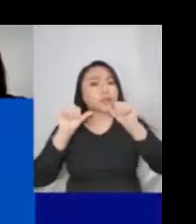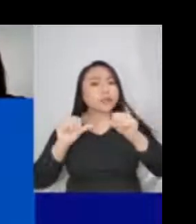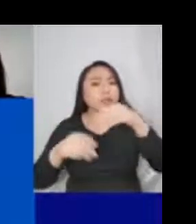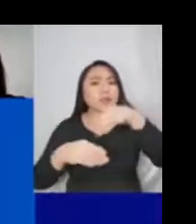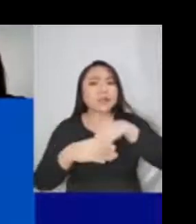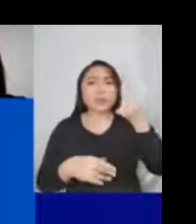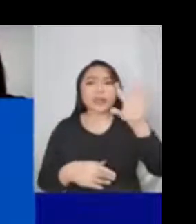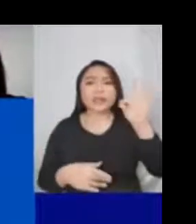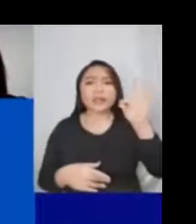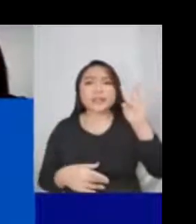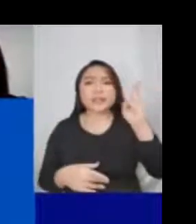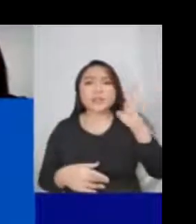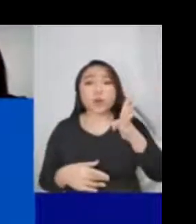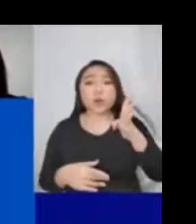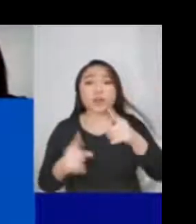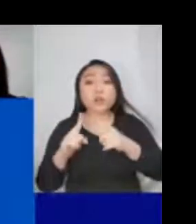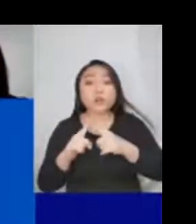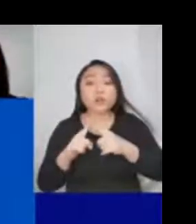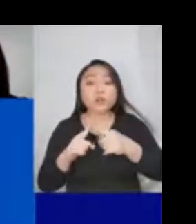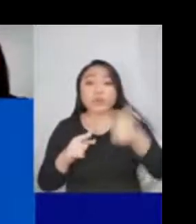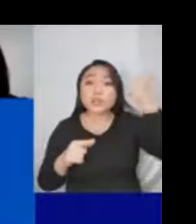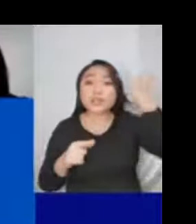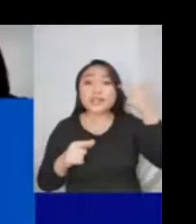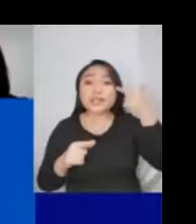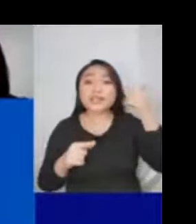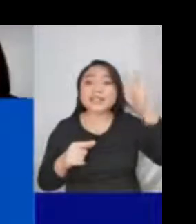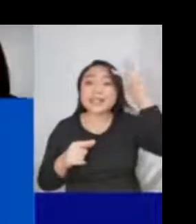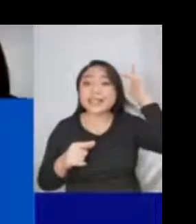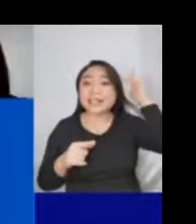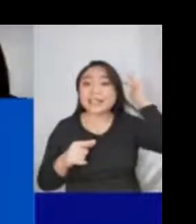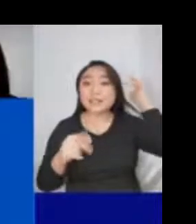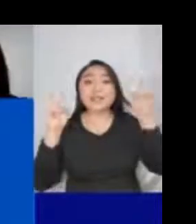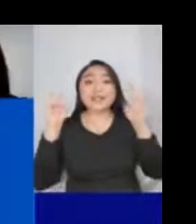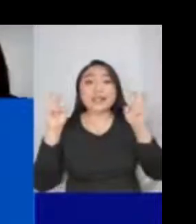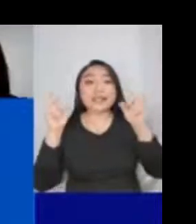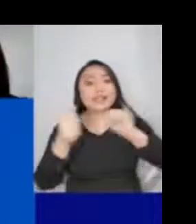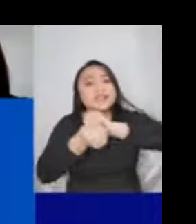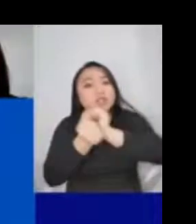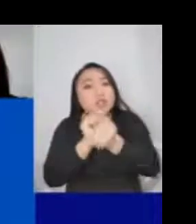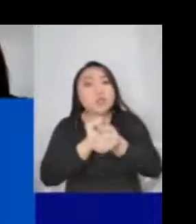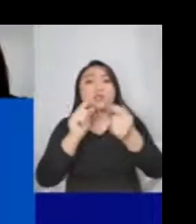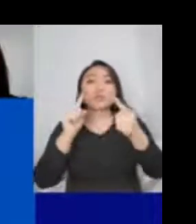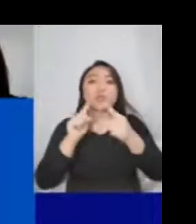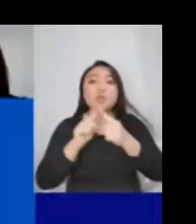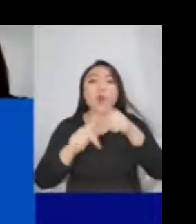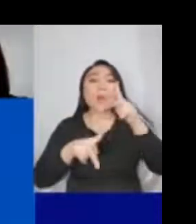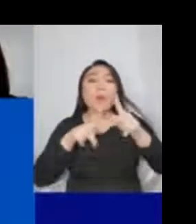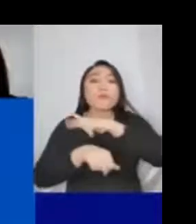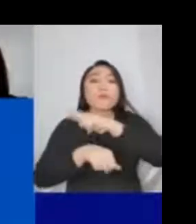published researches. So our good news is that all of these publications are free for download